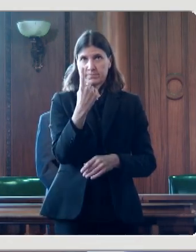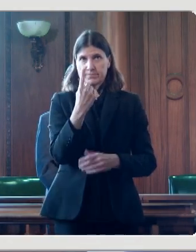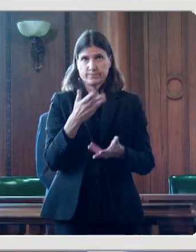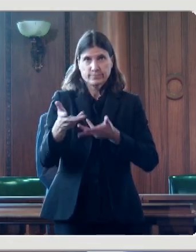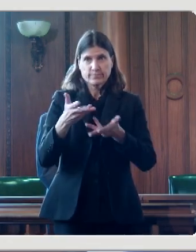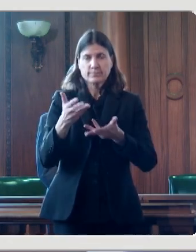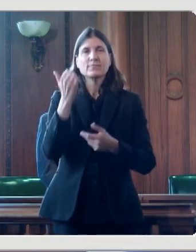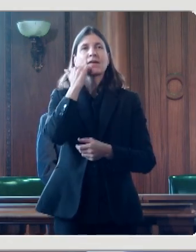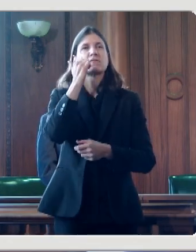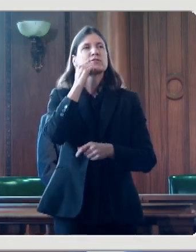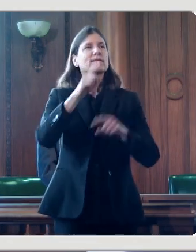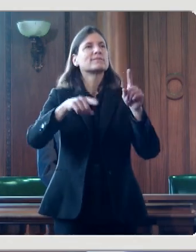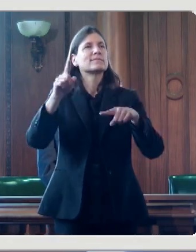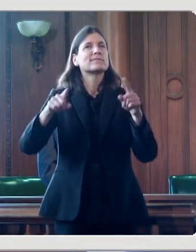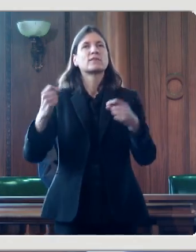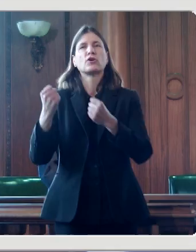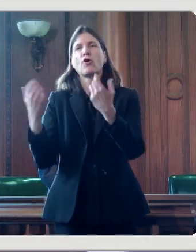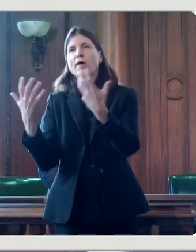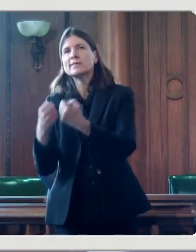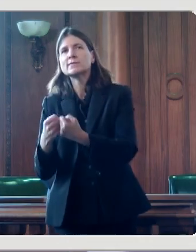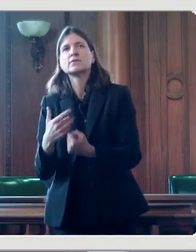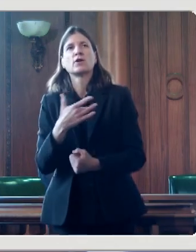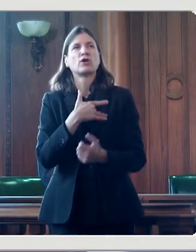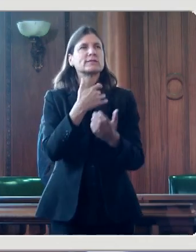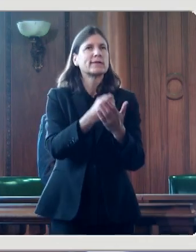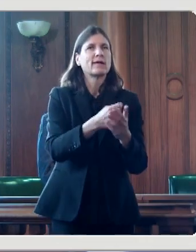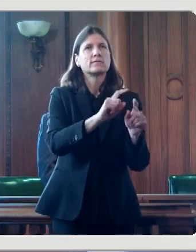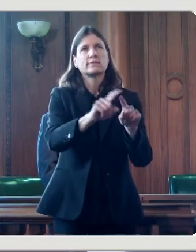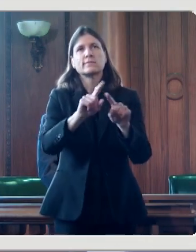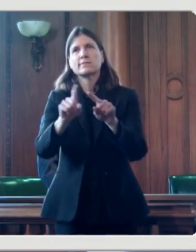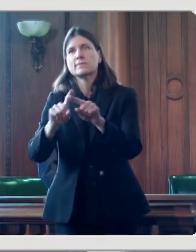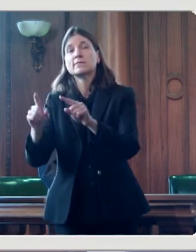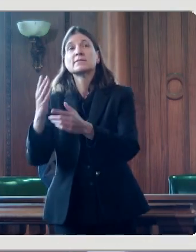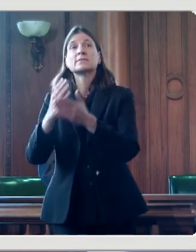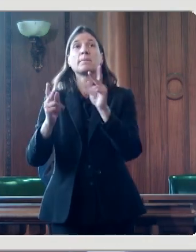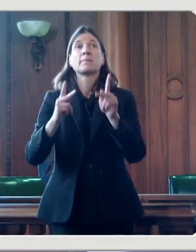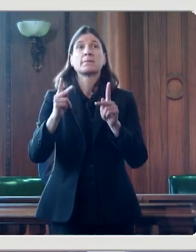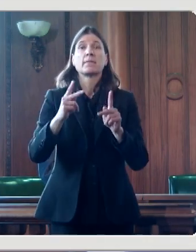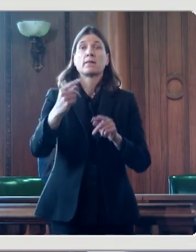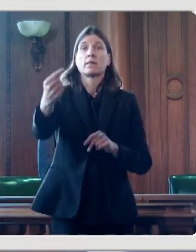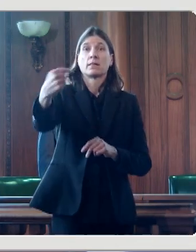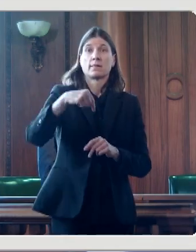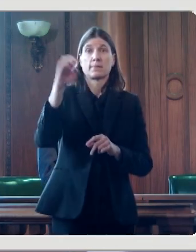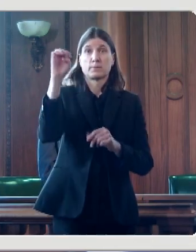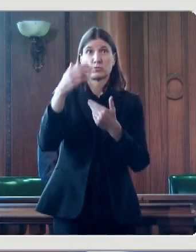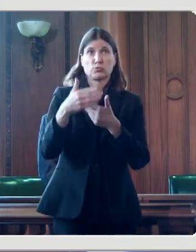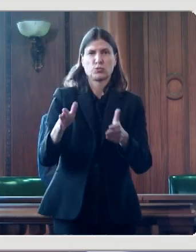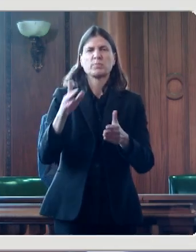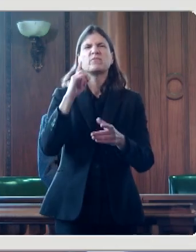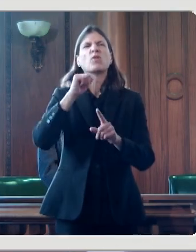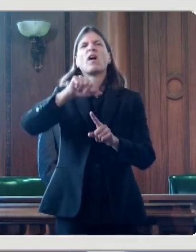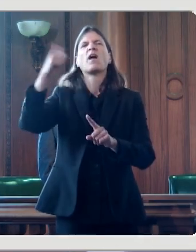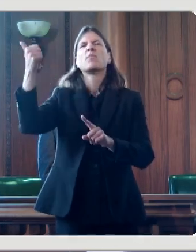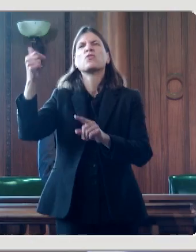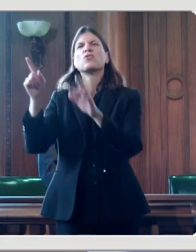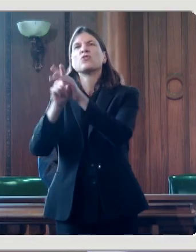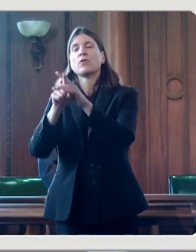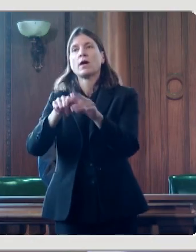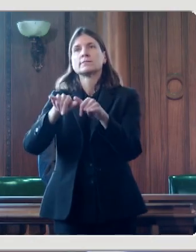the hospital and how quickly they're discharged will affect how many are still there. And so I don't make too much out